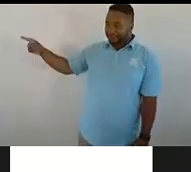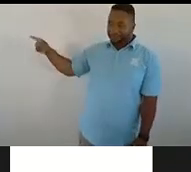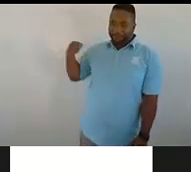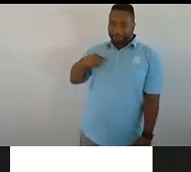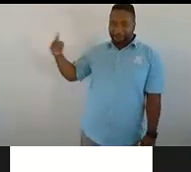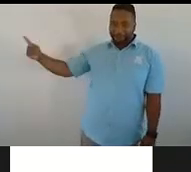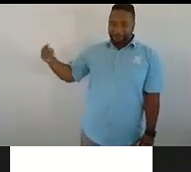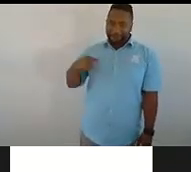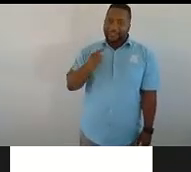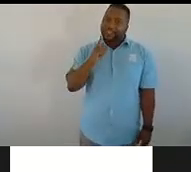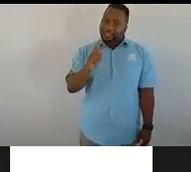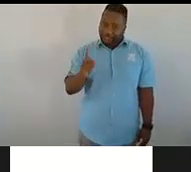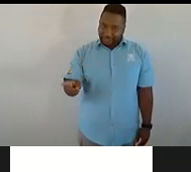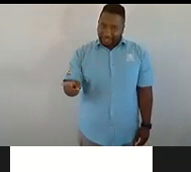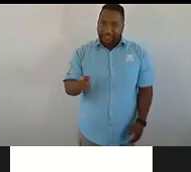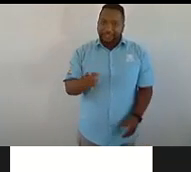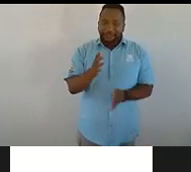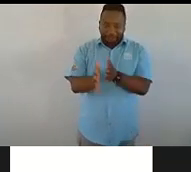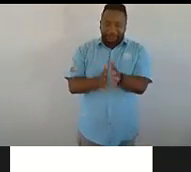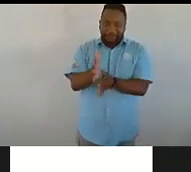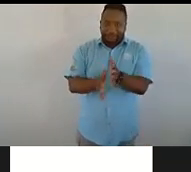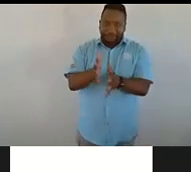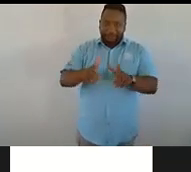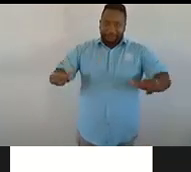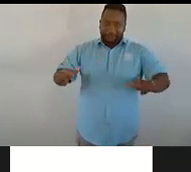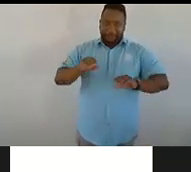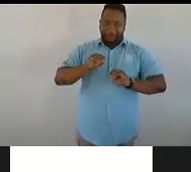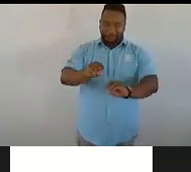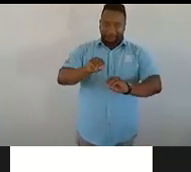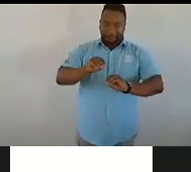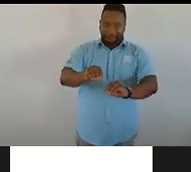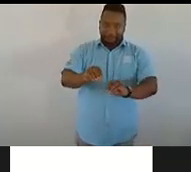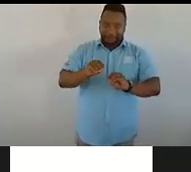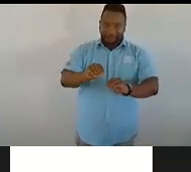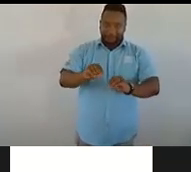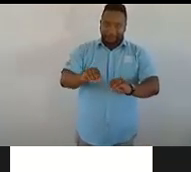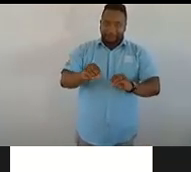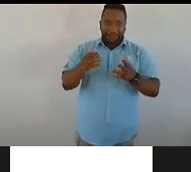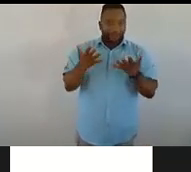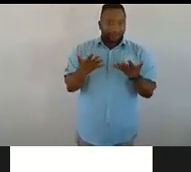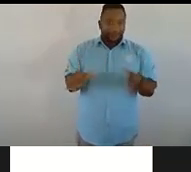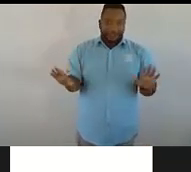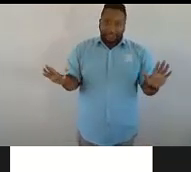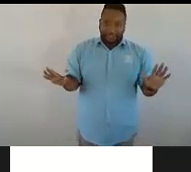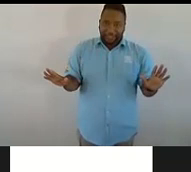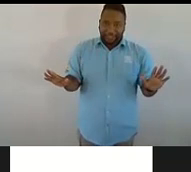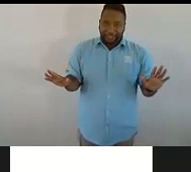Not one letter going faster than another letter. So a nice, consistent, slow